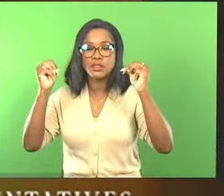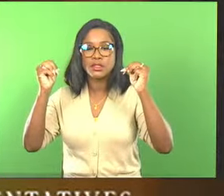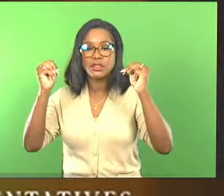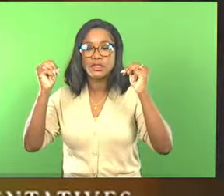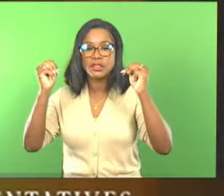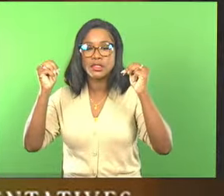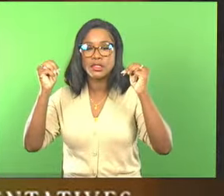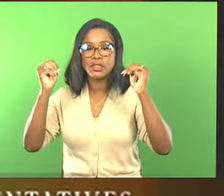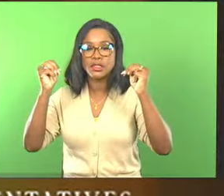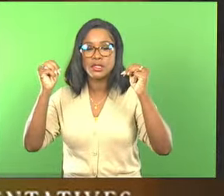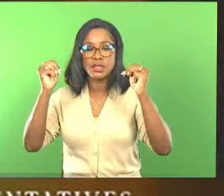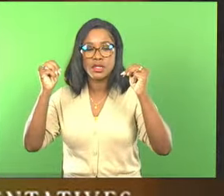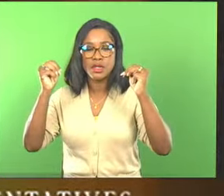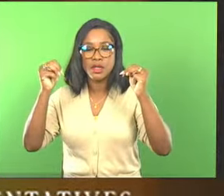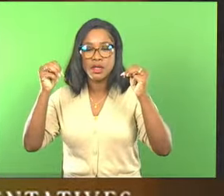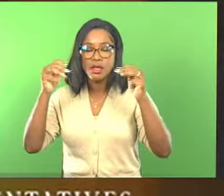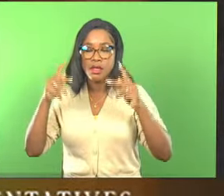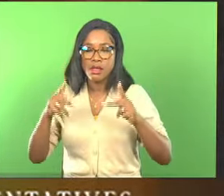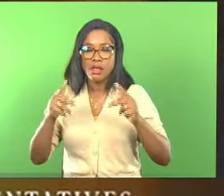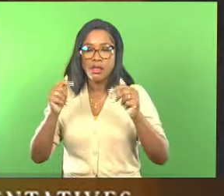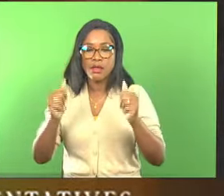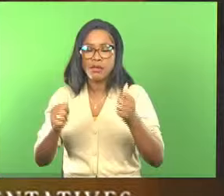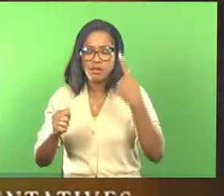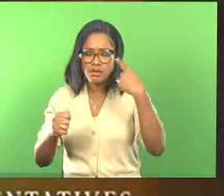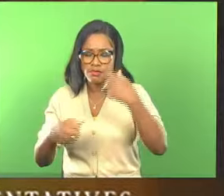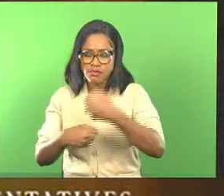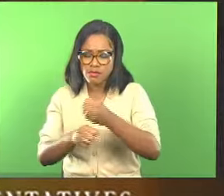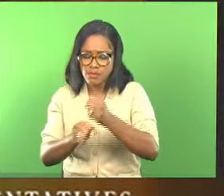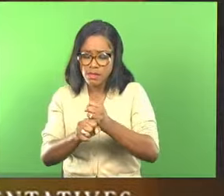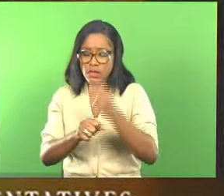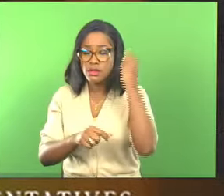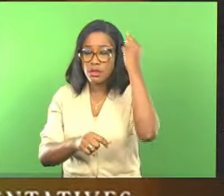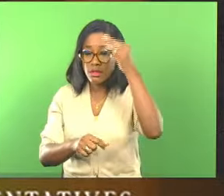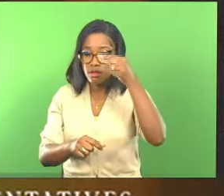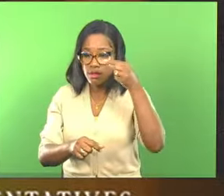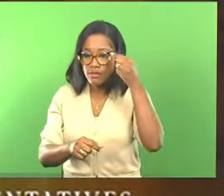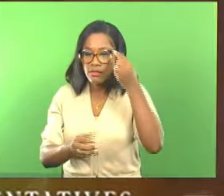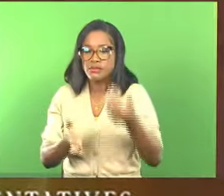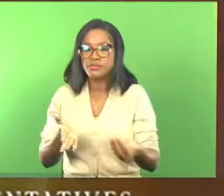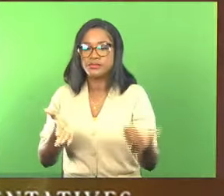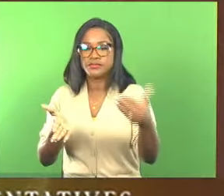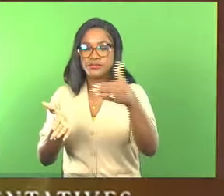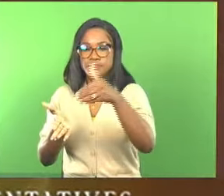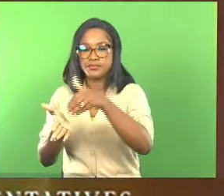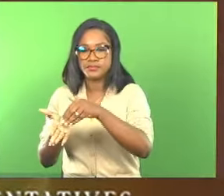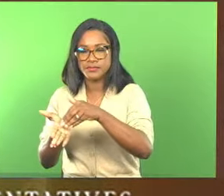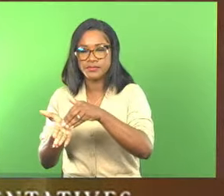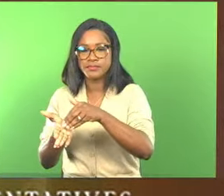for forming the government once again.